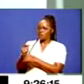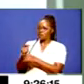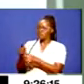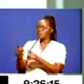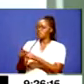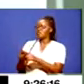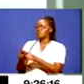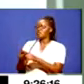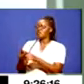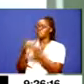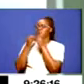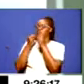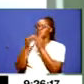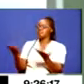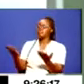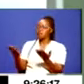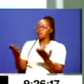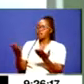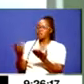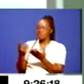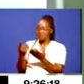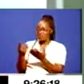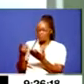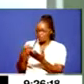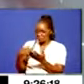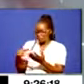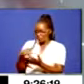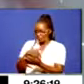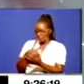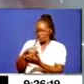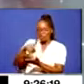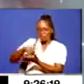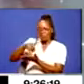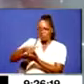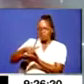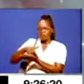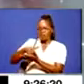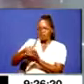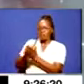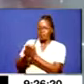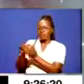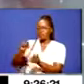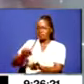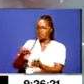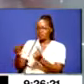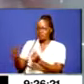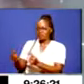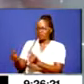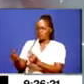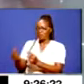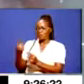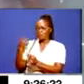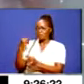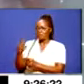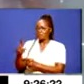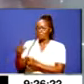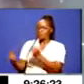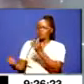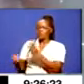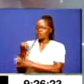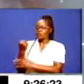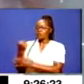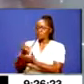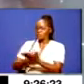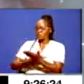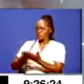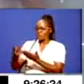And so we have really been involved in trying to set up simulation labs, And one of them is the one that we launched 2 weeks ago